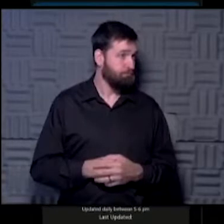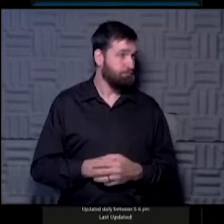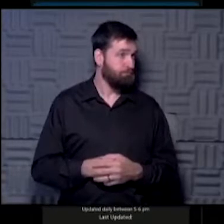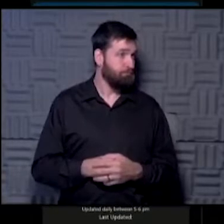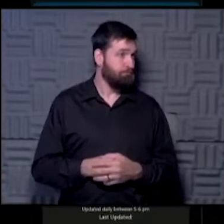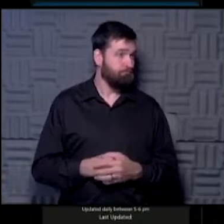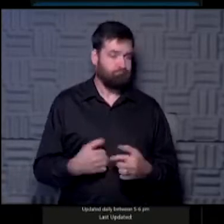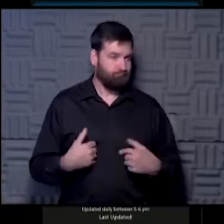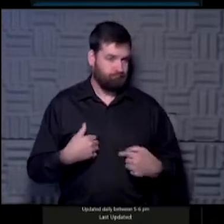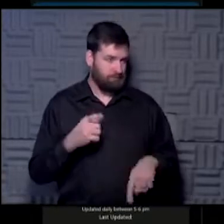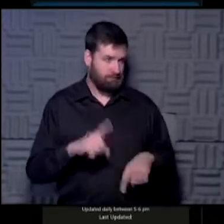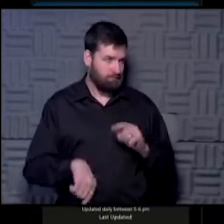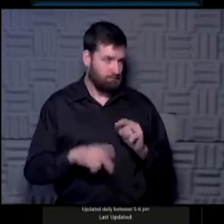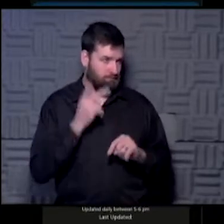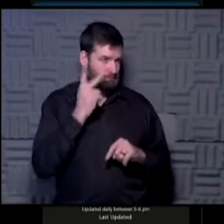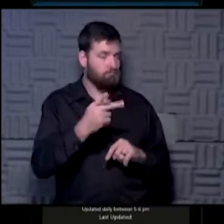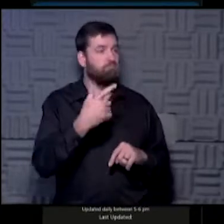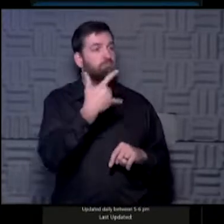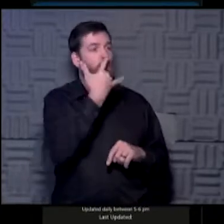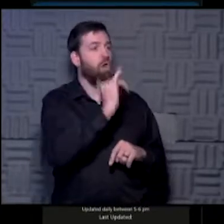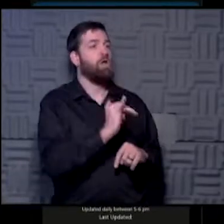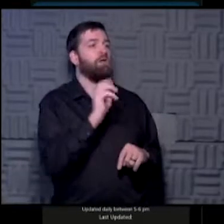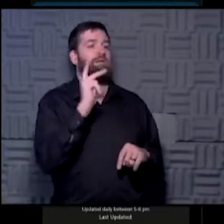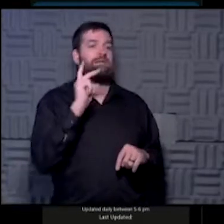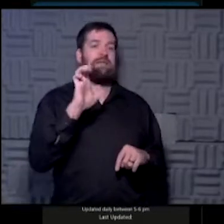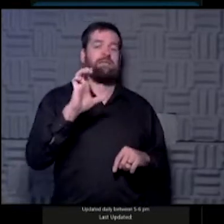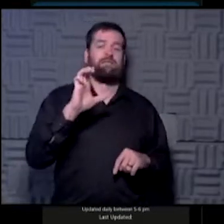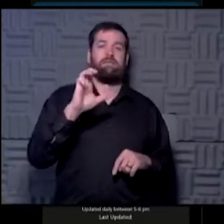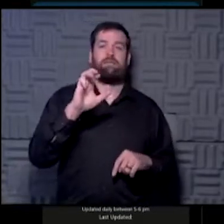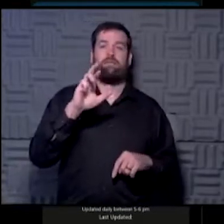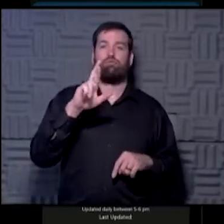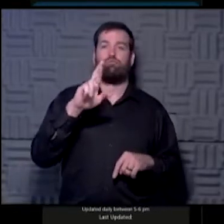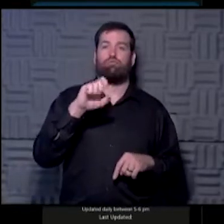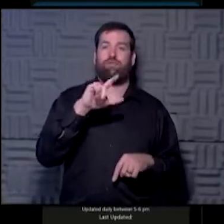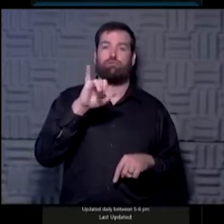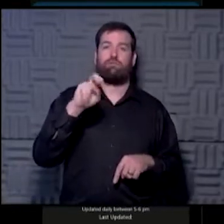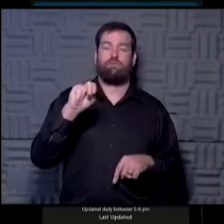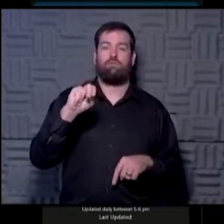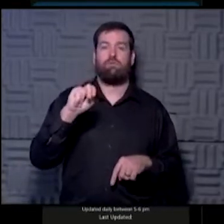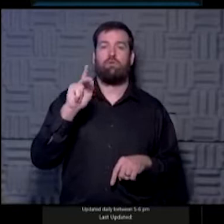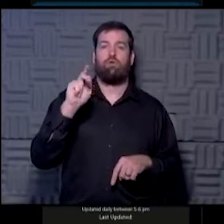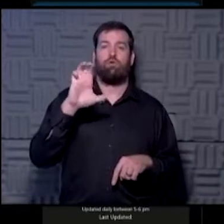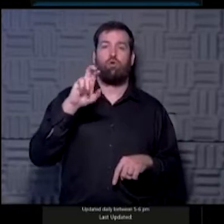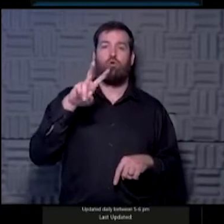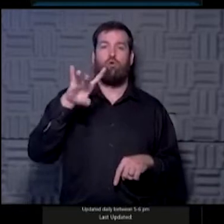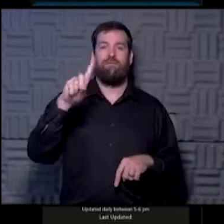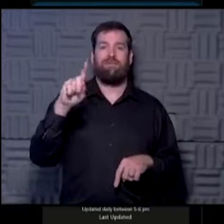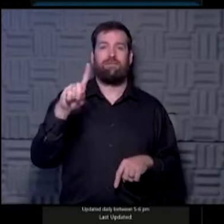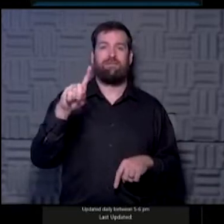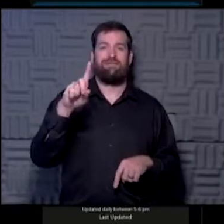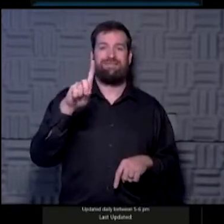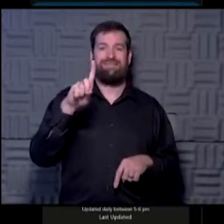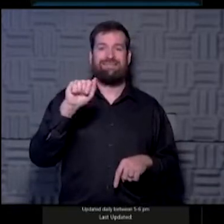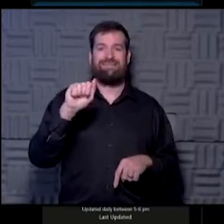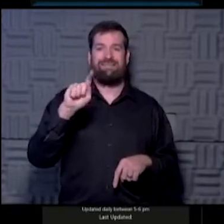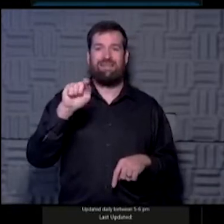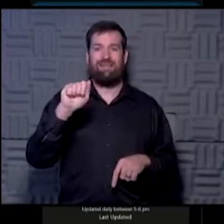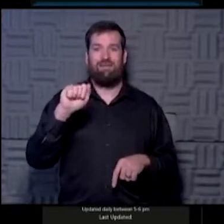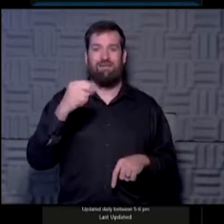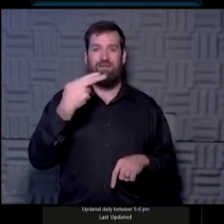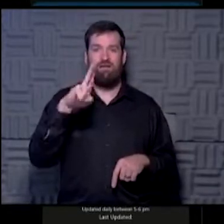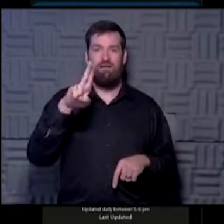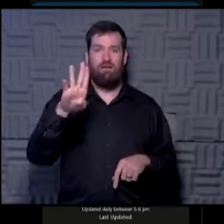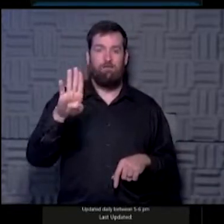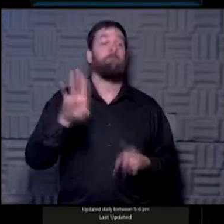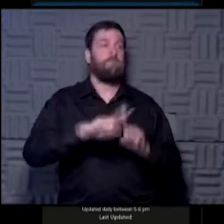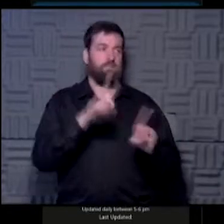I can't see it, so... Looks like it's the Kansas City Region COVID-19 Data Hub. I can't see the actual website,